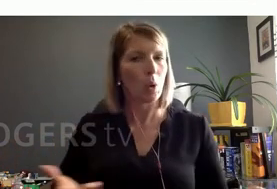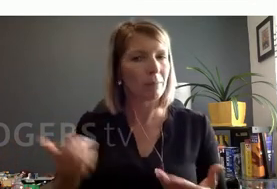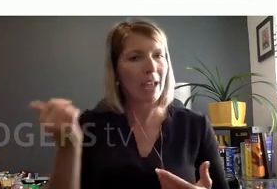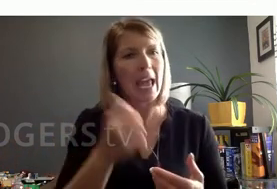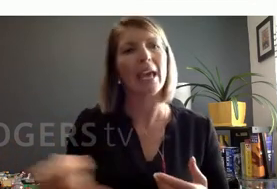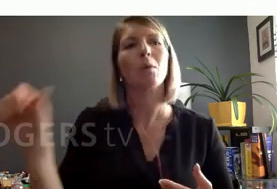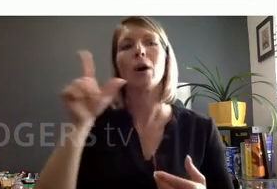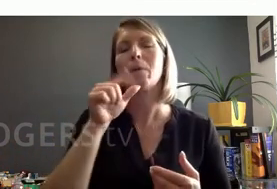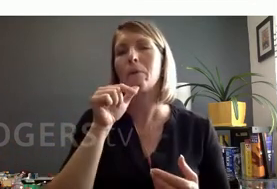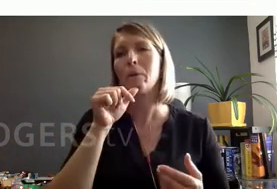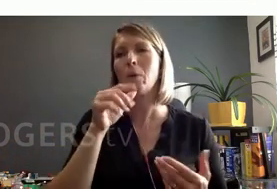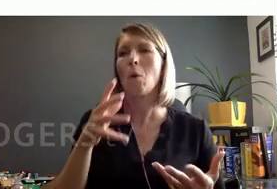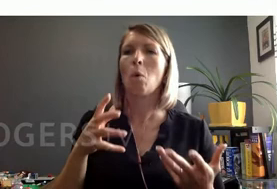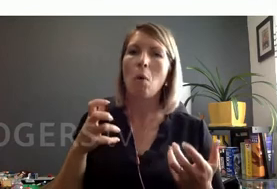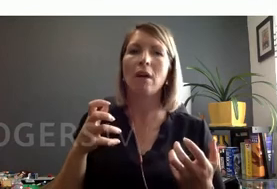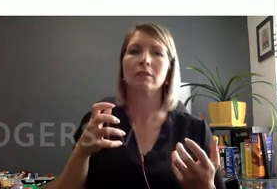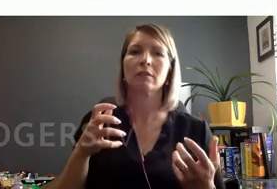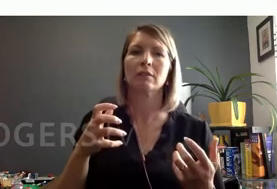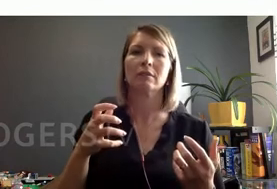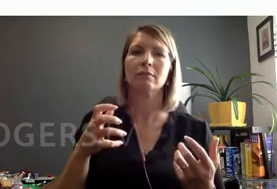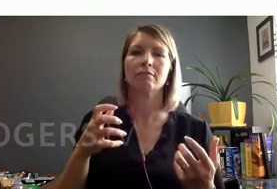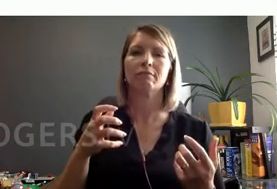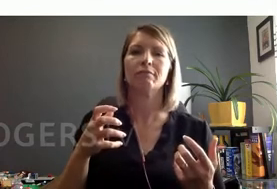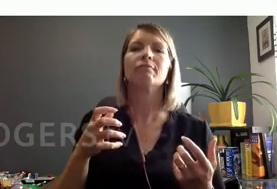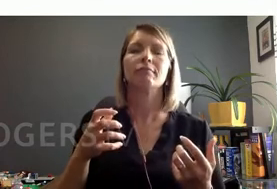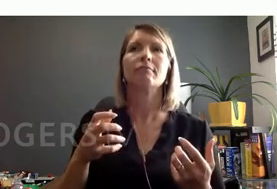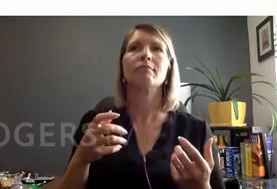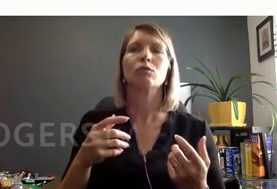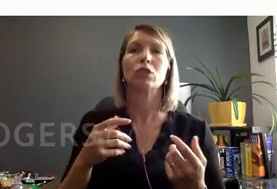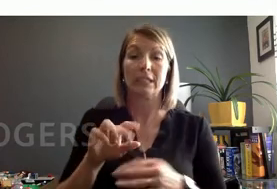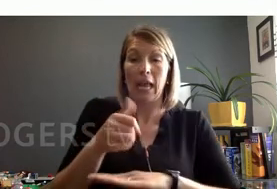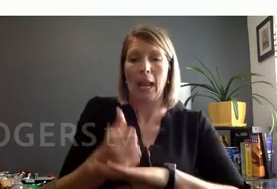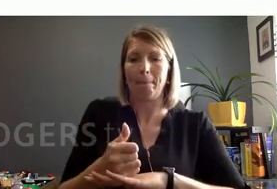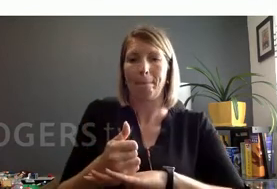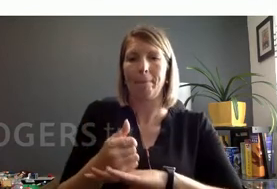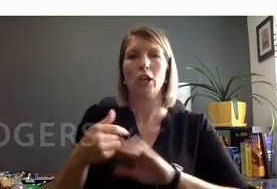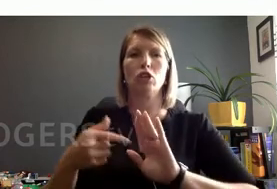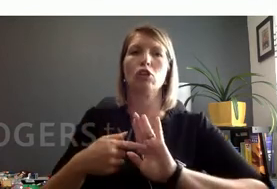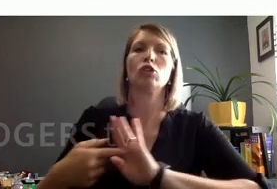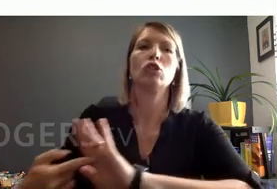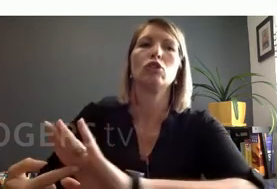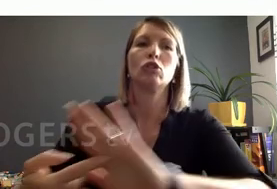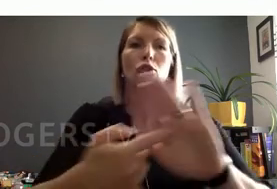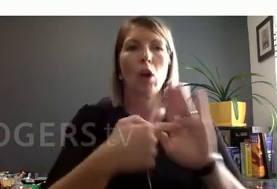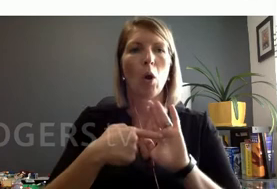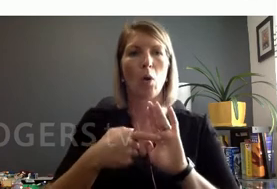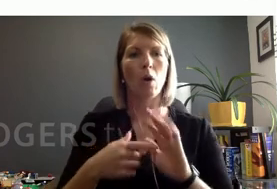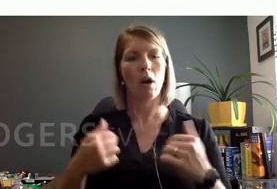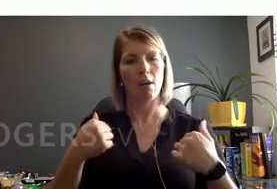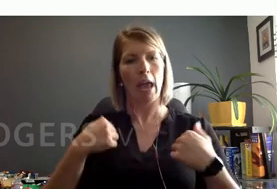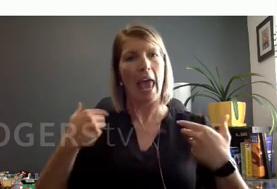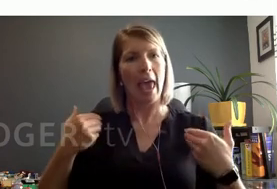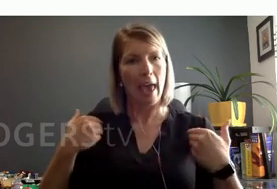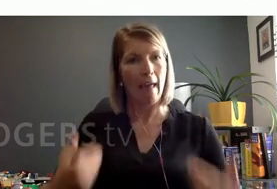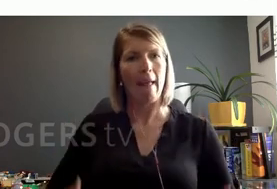to showcase what they bring to this city. So, and I think the entire thing is a win